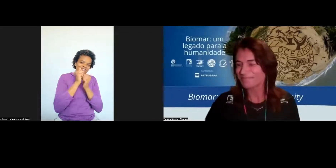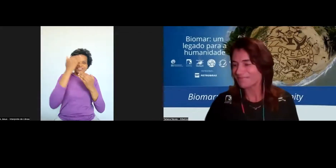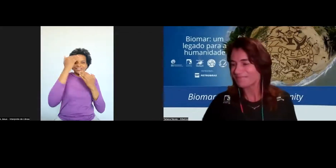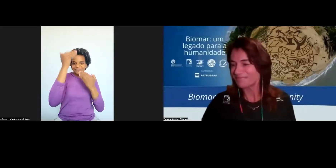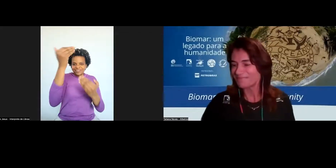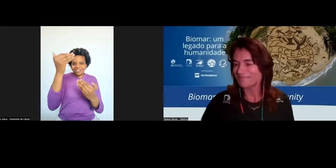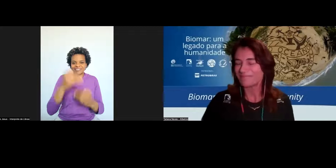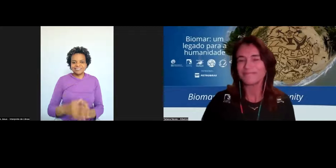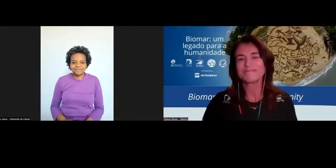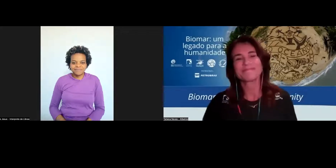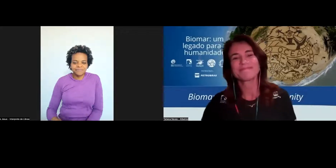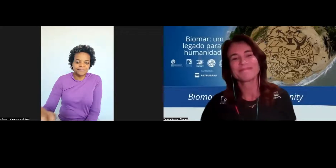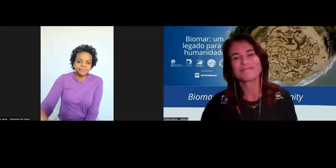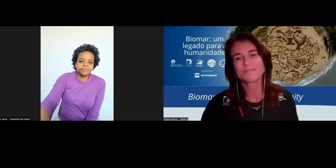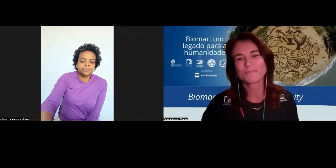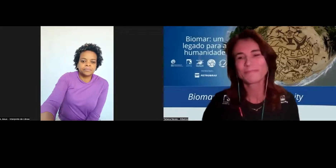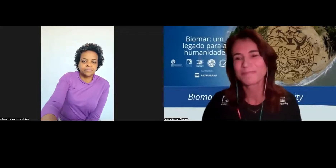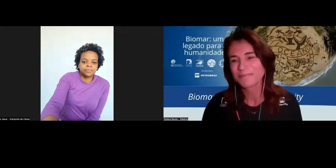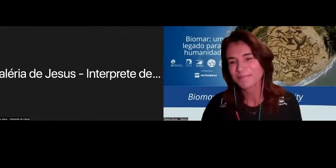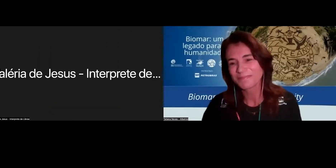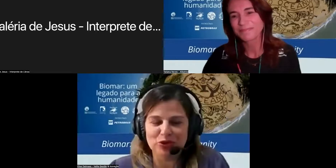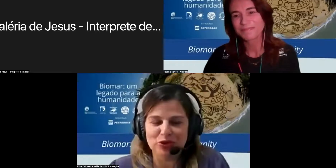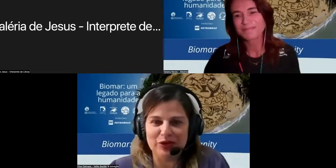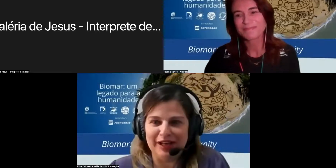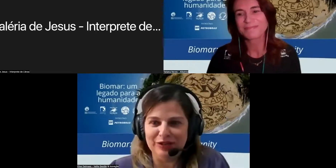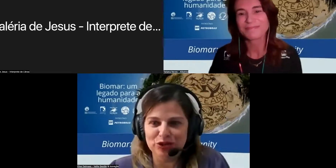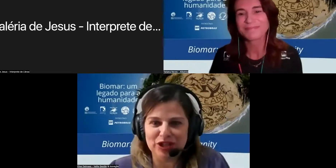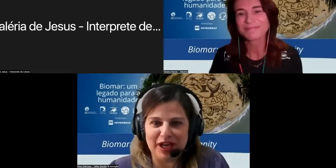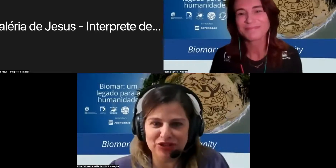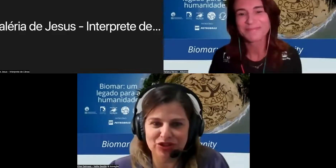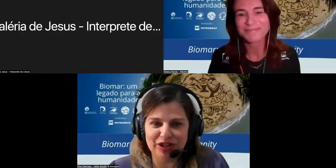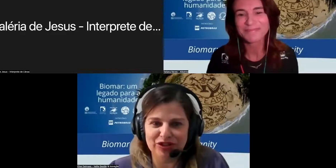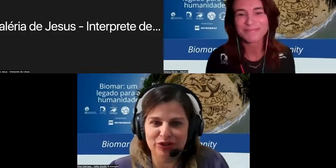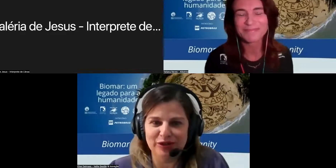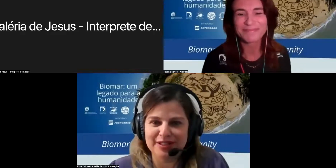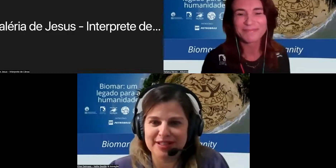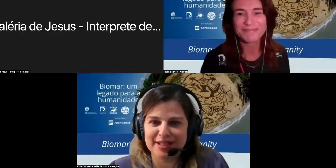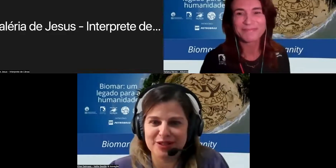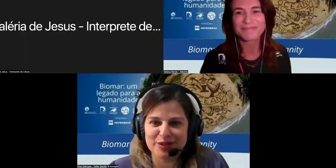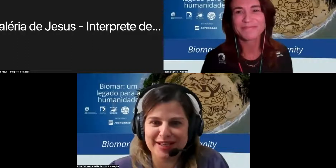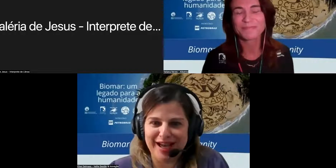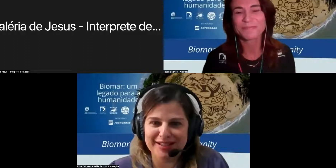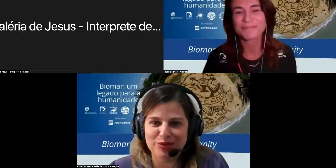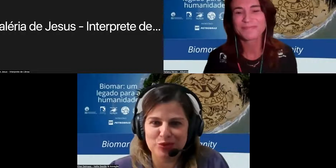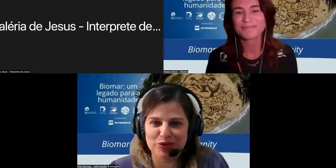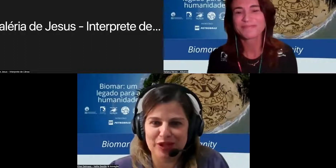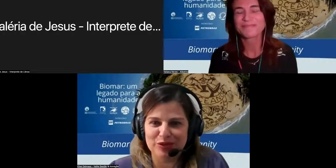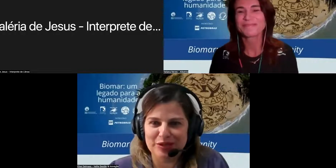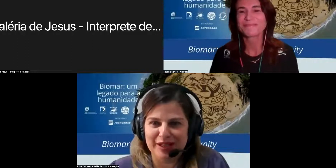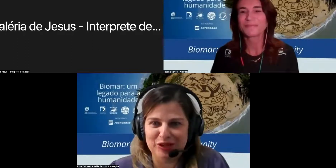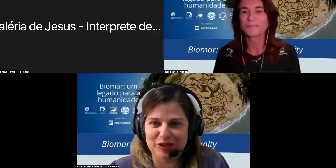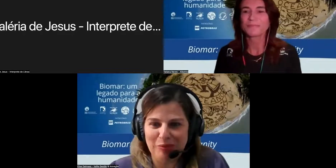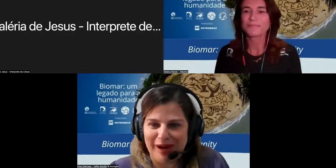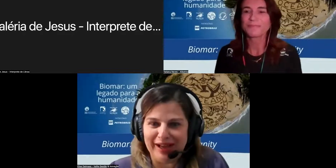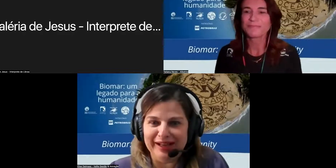stay tuned. Obrigada, Tatiana, muito bom. A gente acabou de colocar lá no chat, gente, todas as redes sociais dos projetos